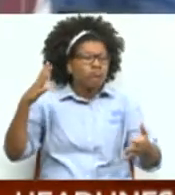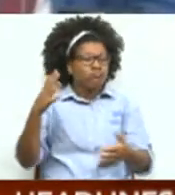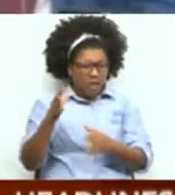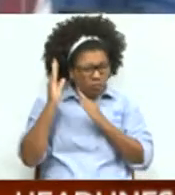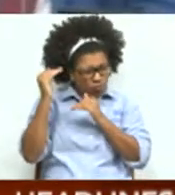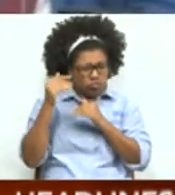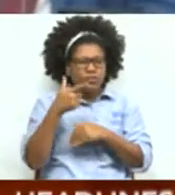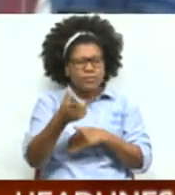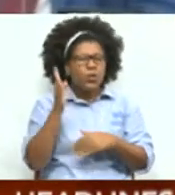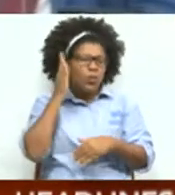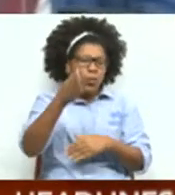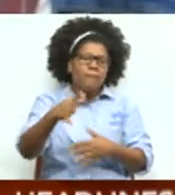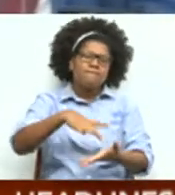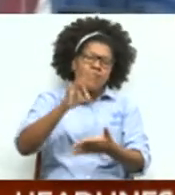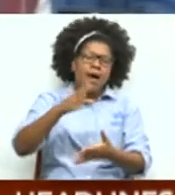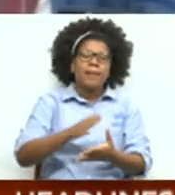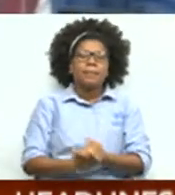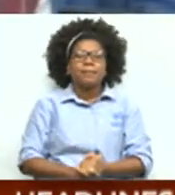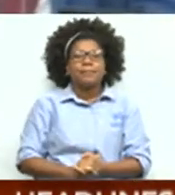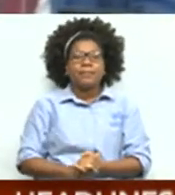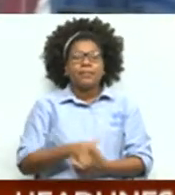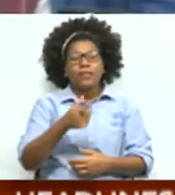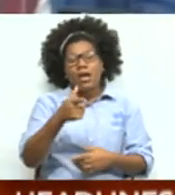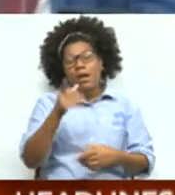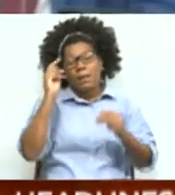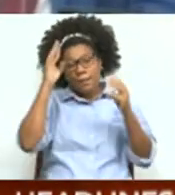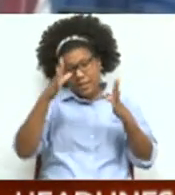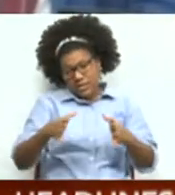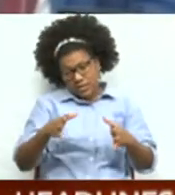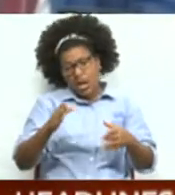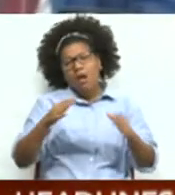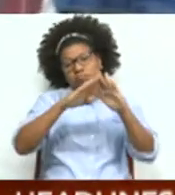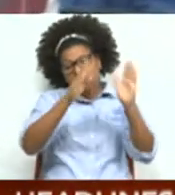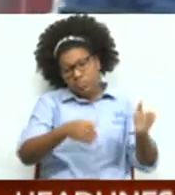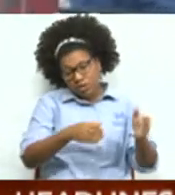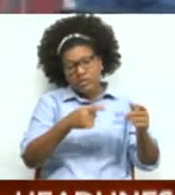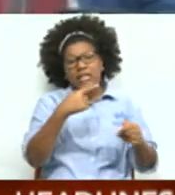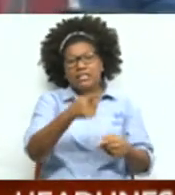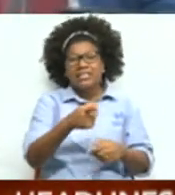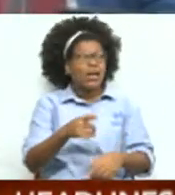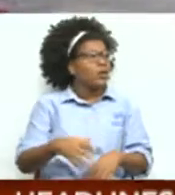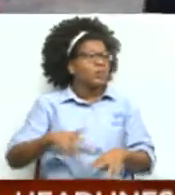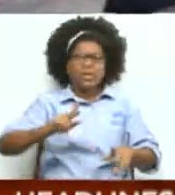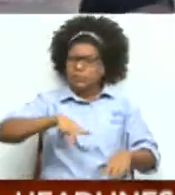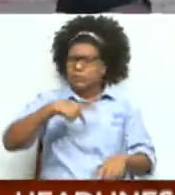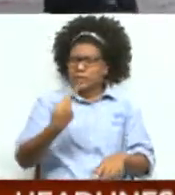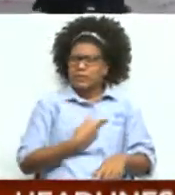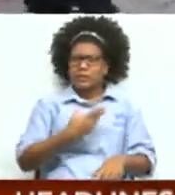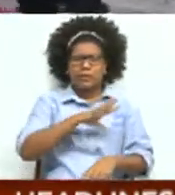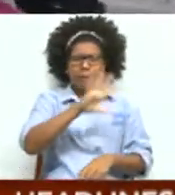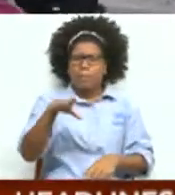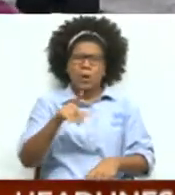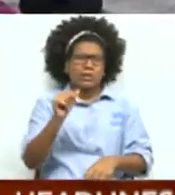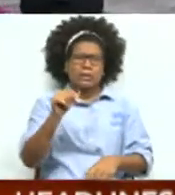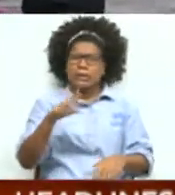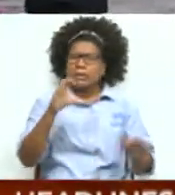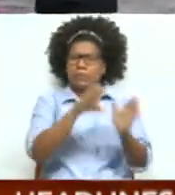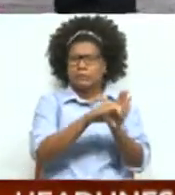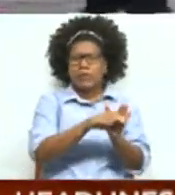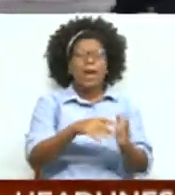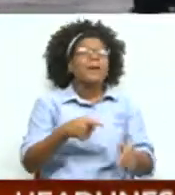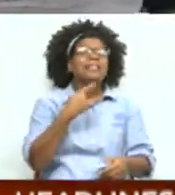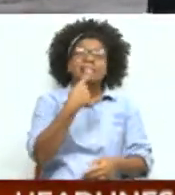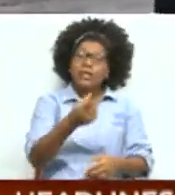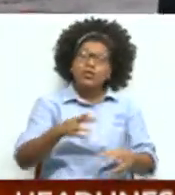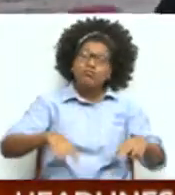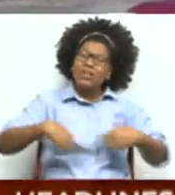Urban Development Camille Robinson-Regis strongly rebuked Saturday's murders and said no residents should feel unsafe or held ransom